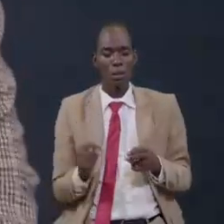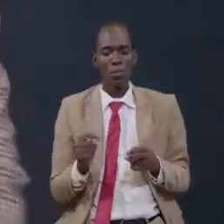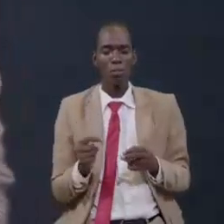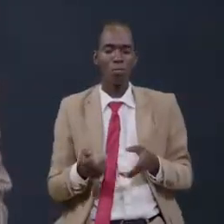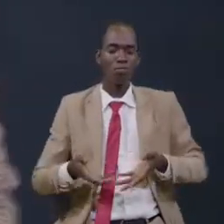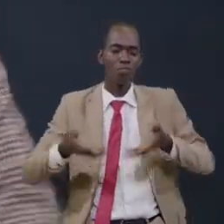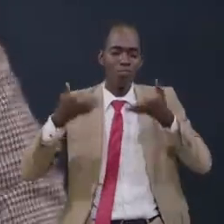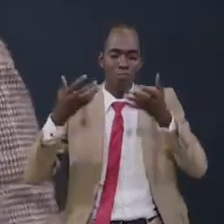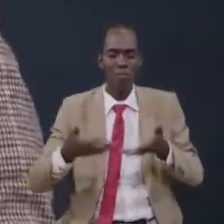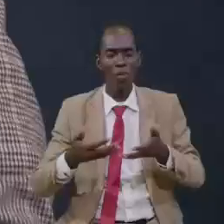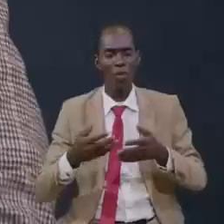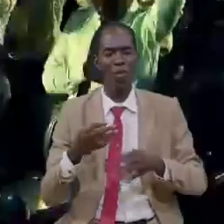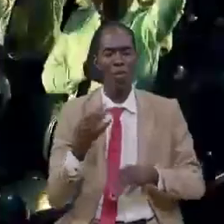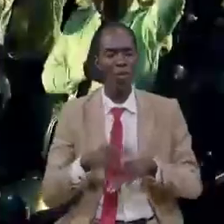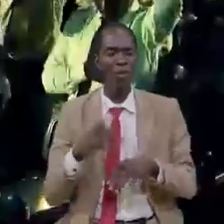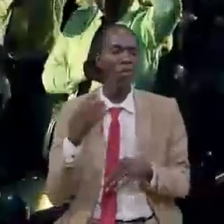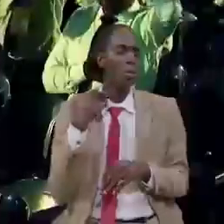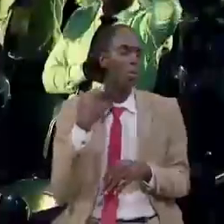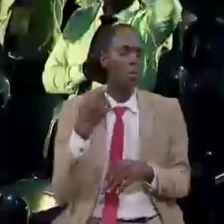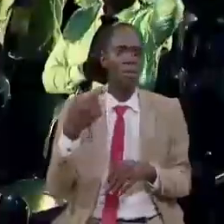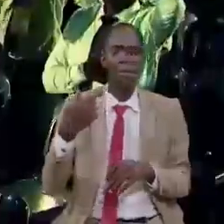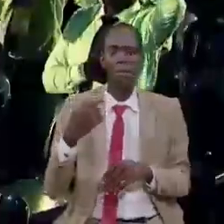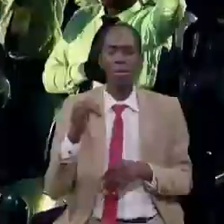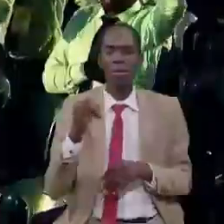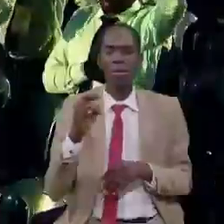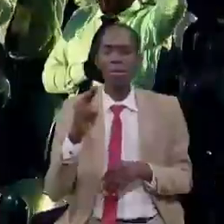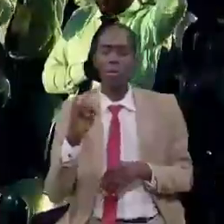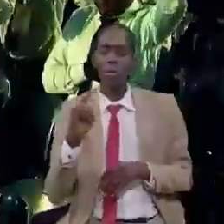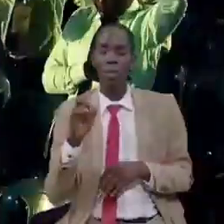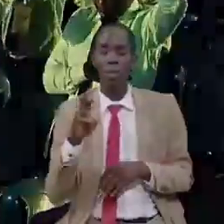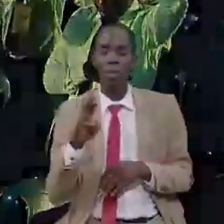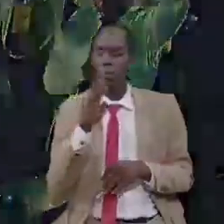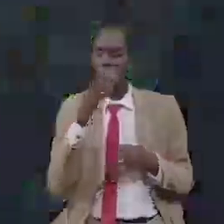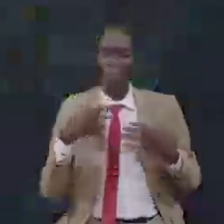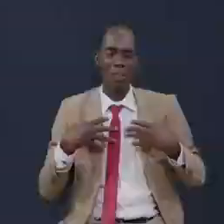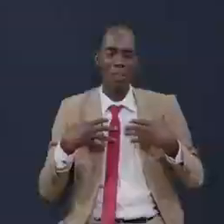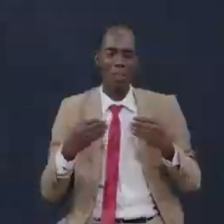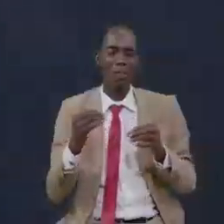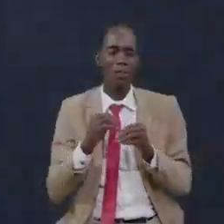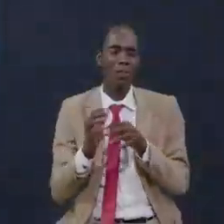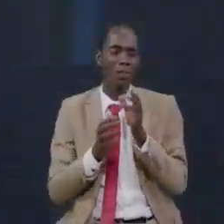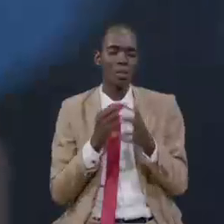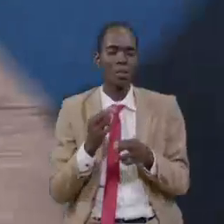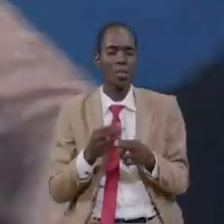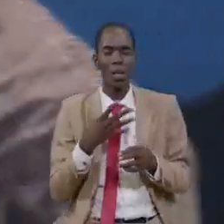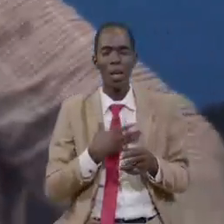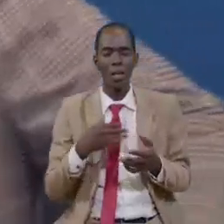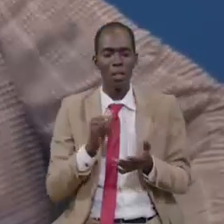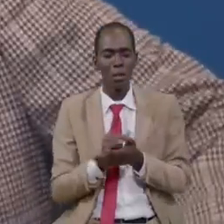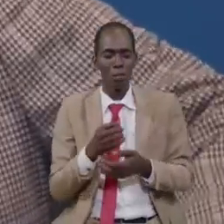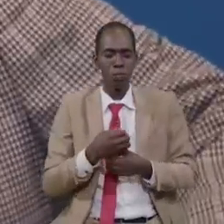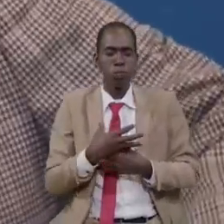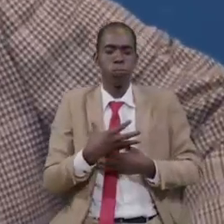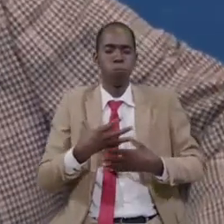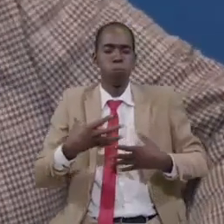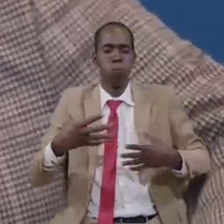be healed in Jesus' name. And the swollen tummy, come down